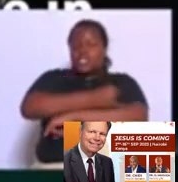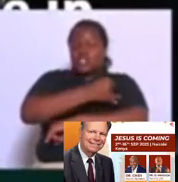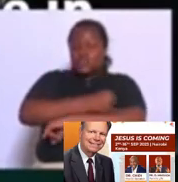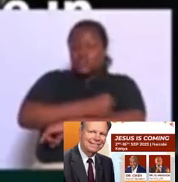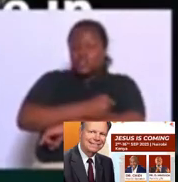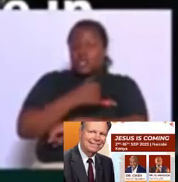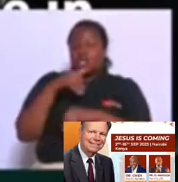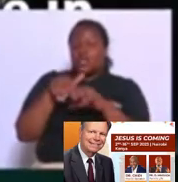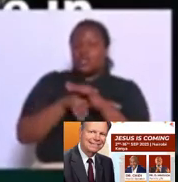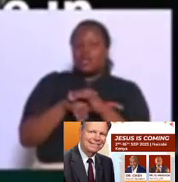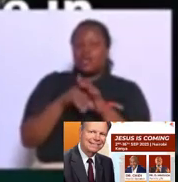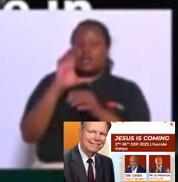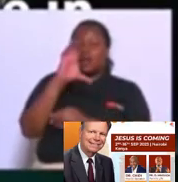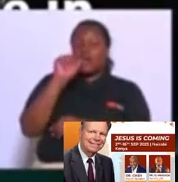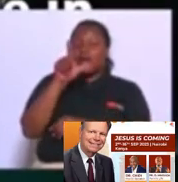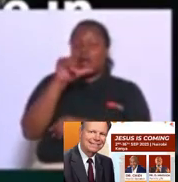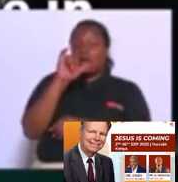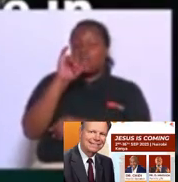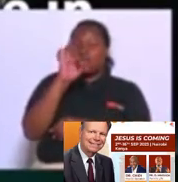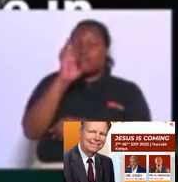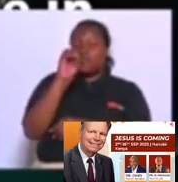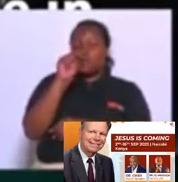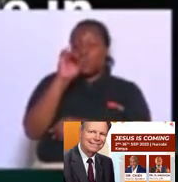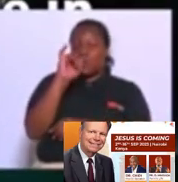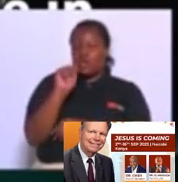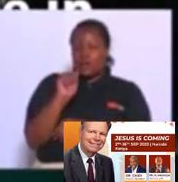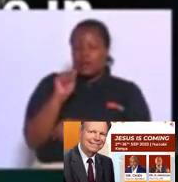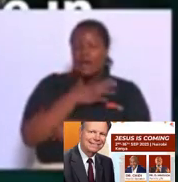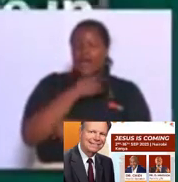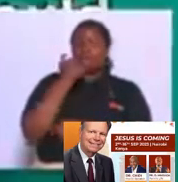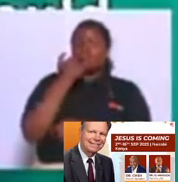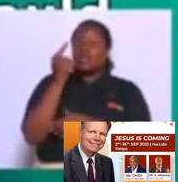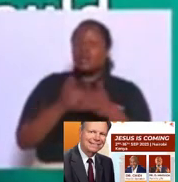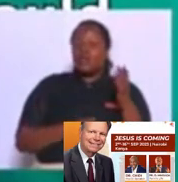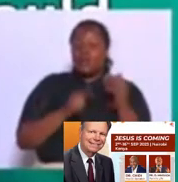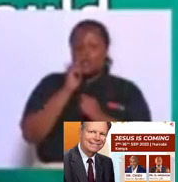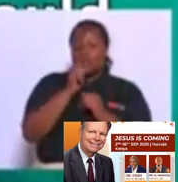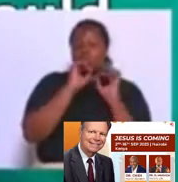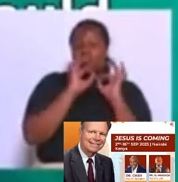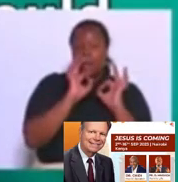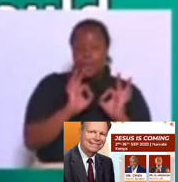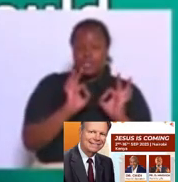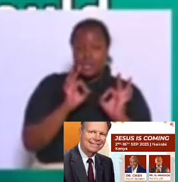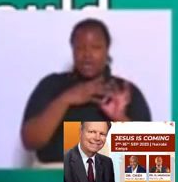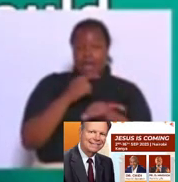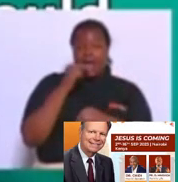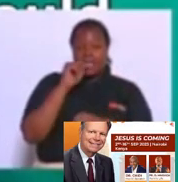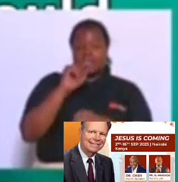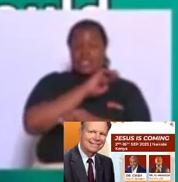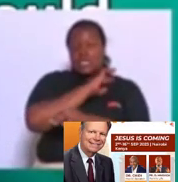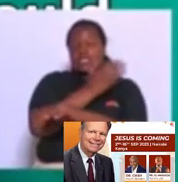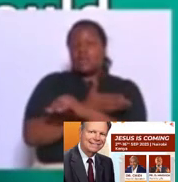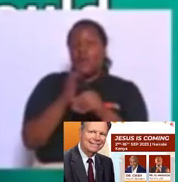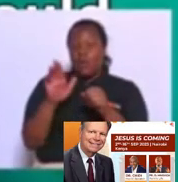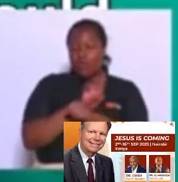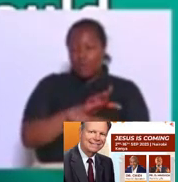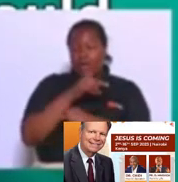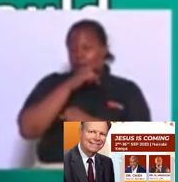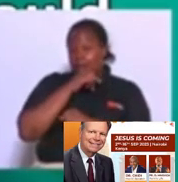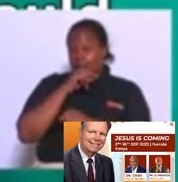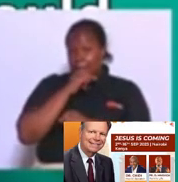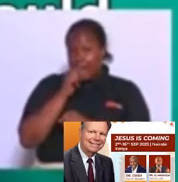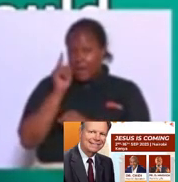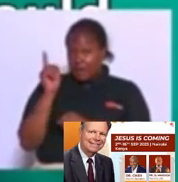St. Salido, California. And he stated this. This is amazing. This is powerful. He